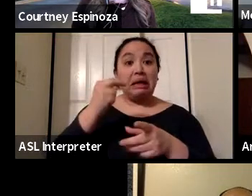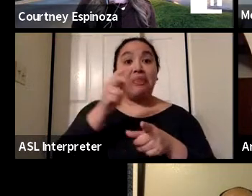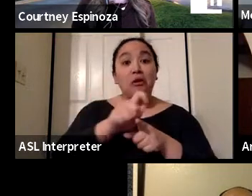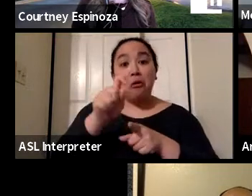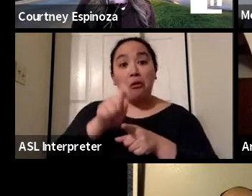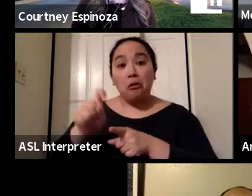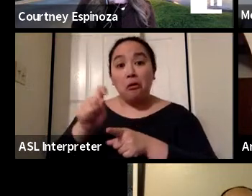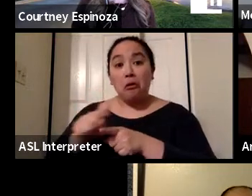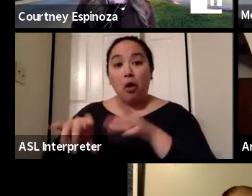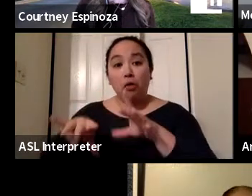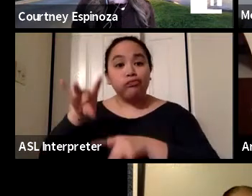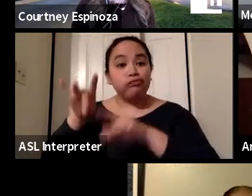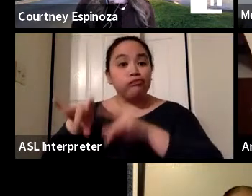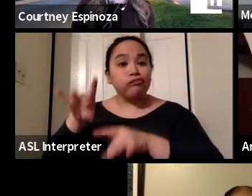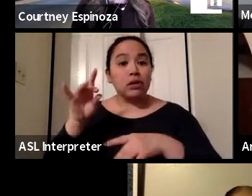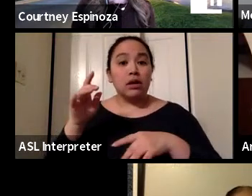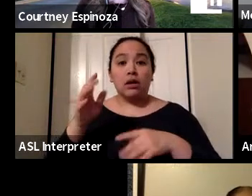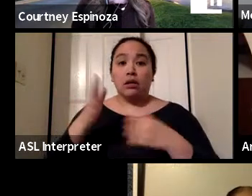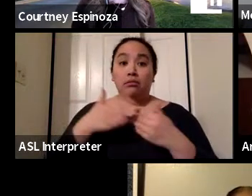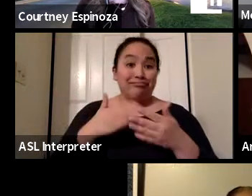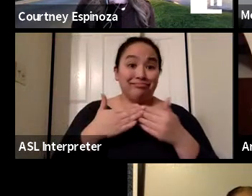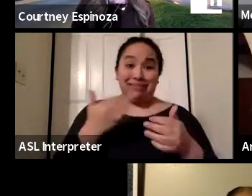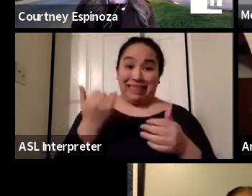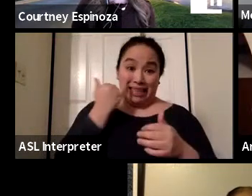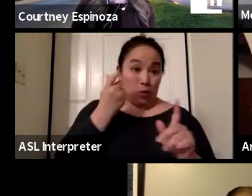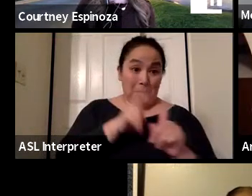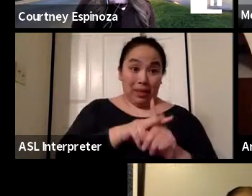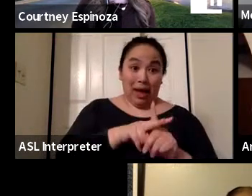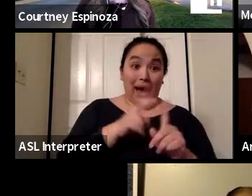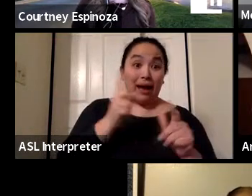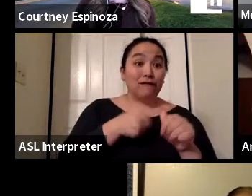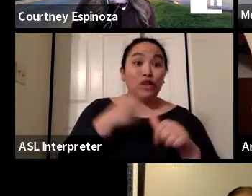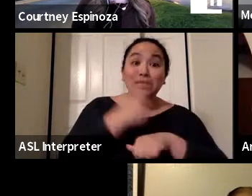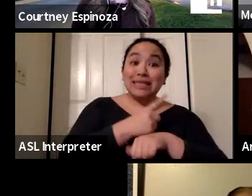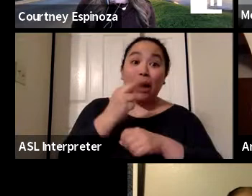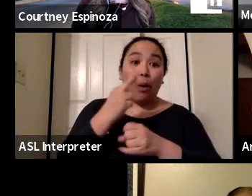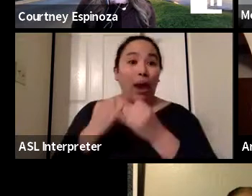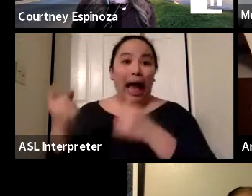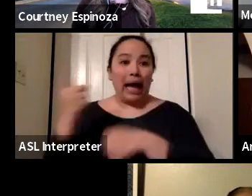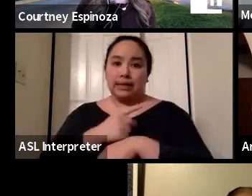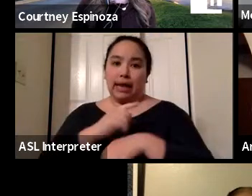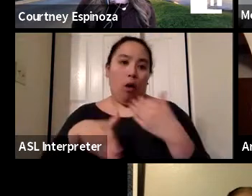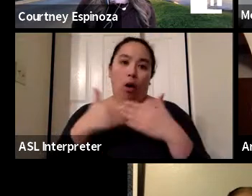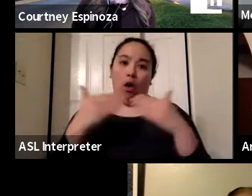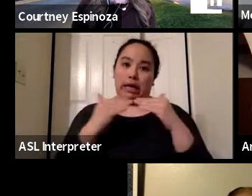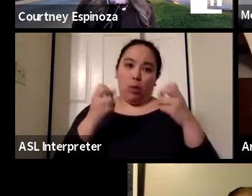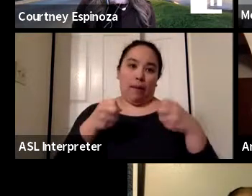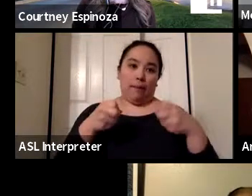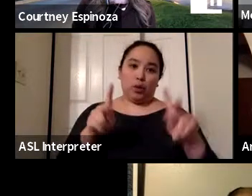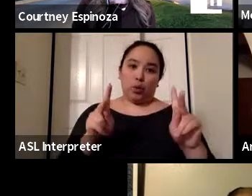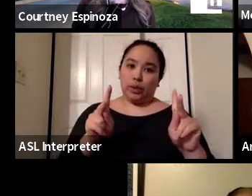so everybody, regardless if they apply the first day or the last day, will have an equal opportunity to apply and live at this